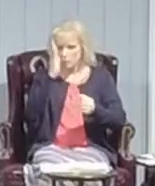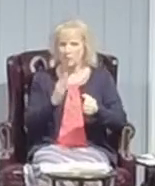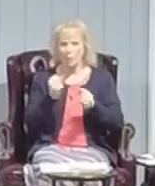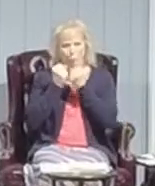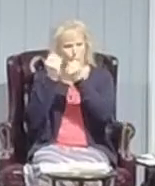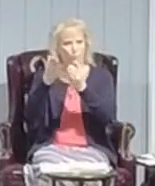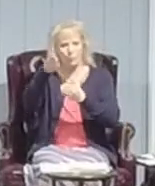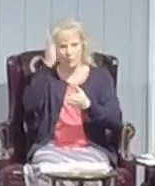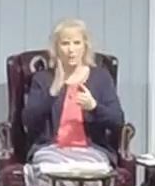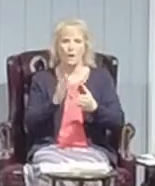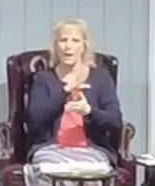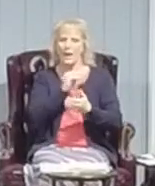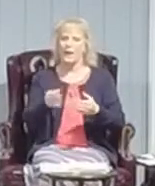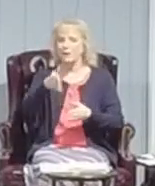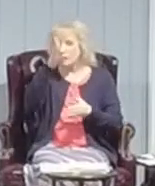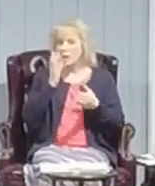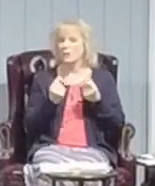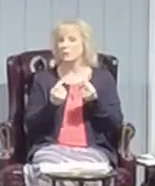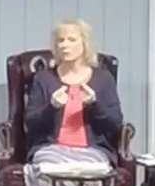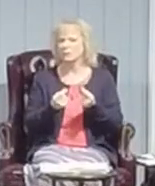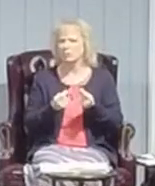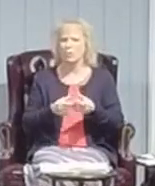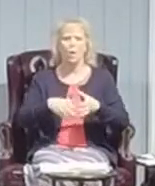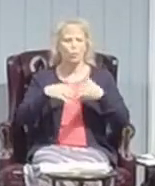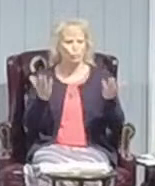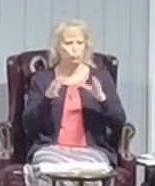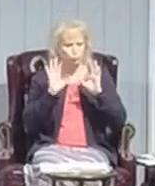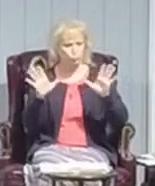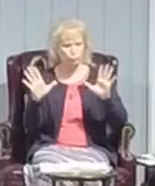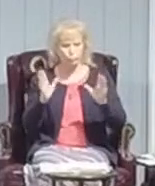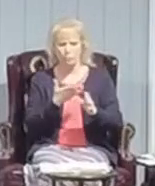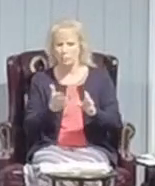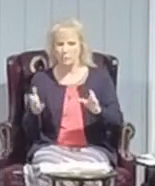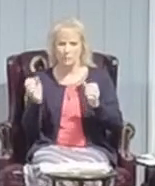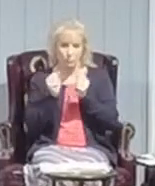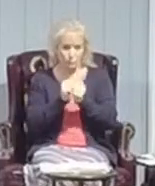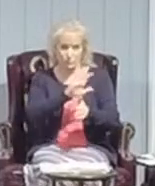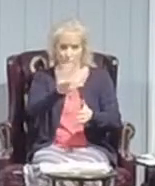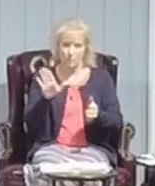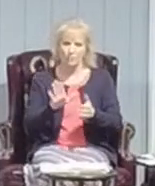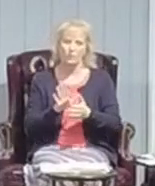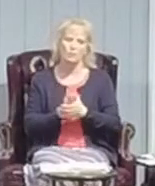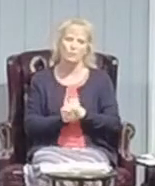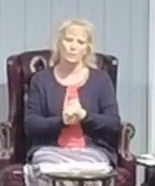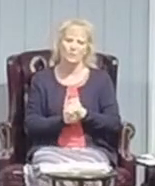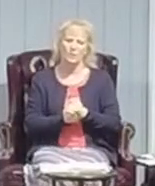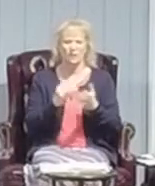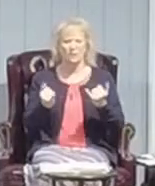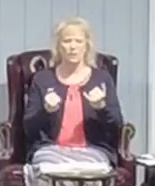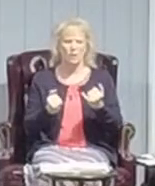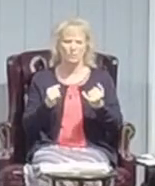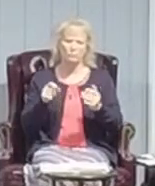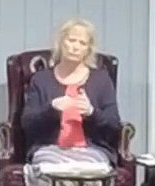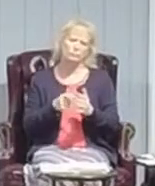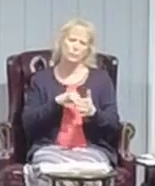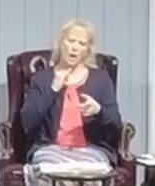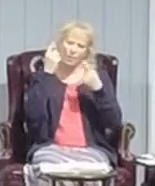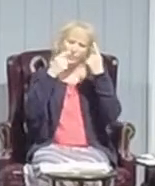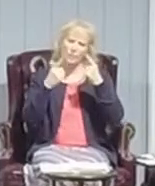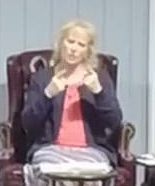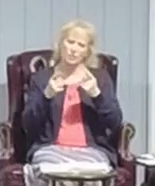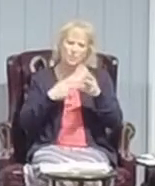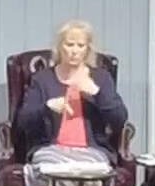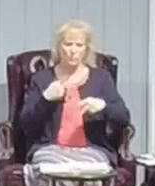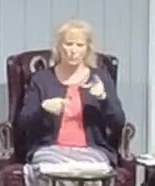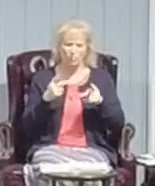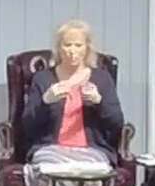God, and God did great and marvelous things with them. Now, I think that sometimes people get a little off